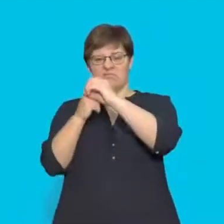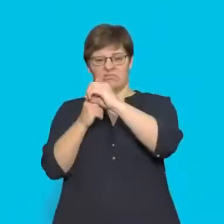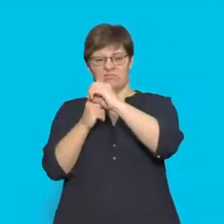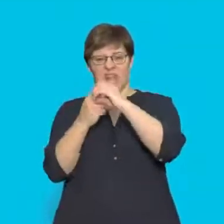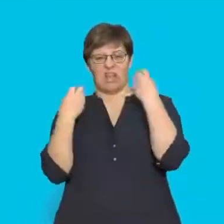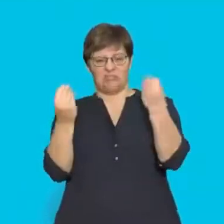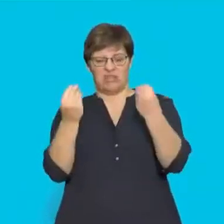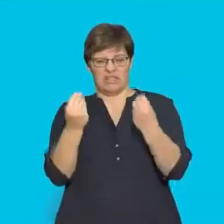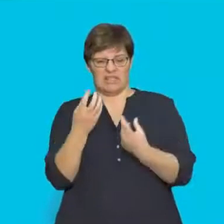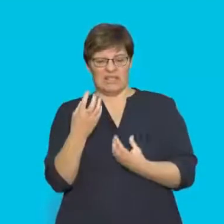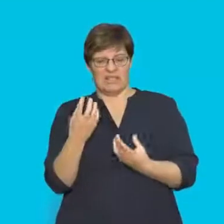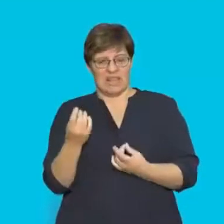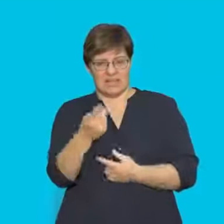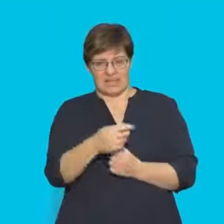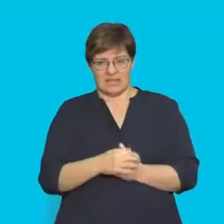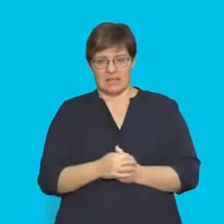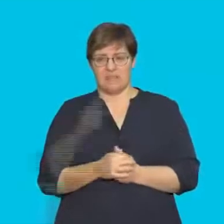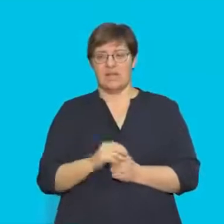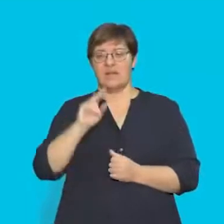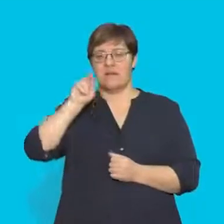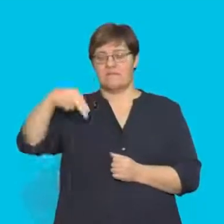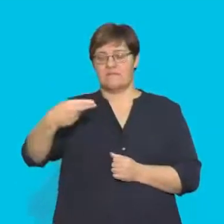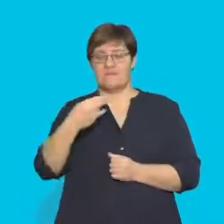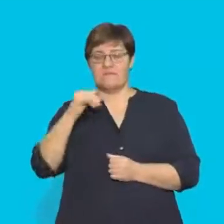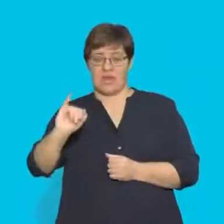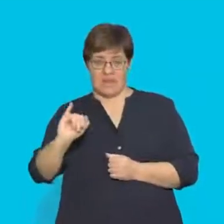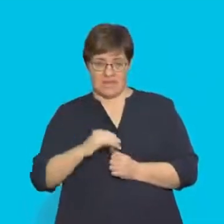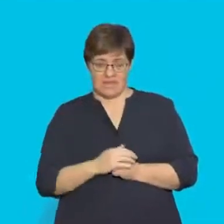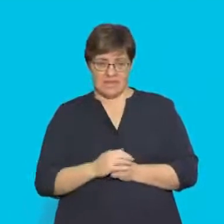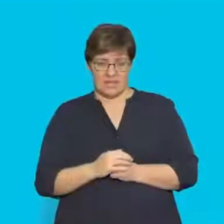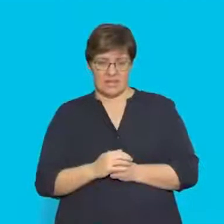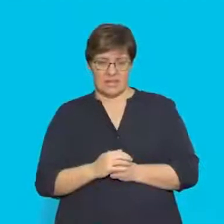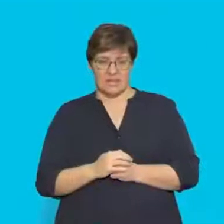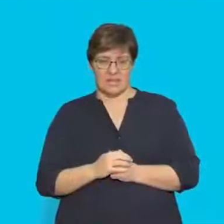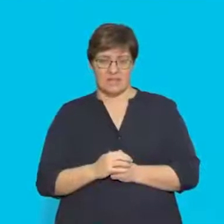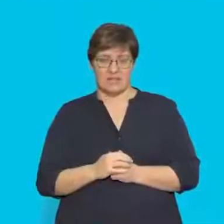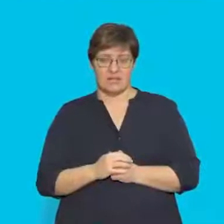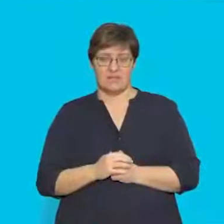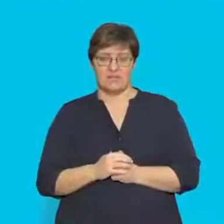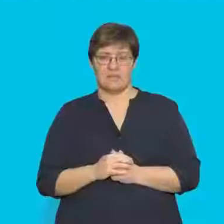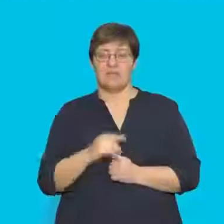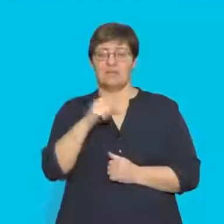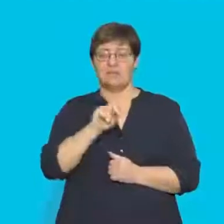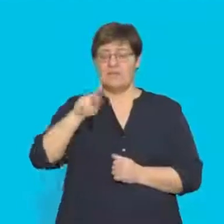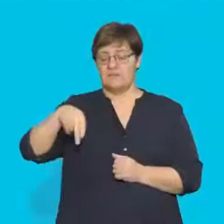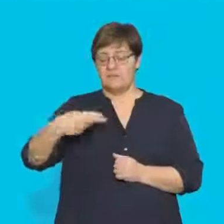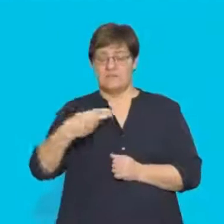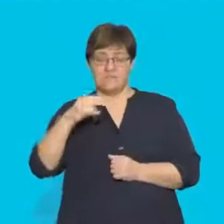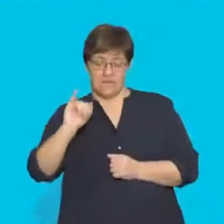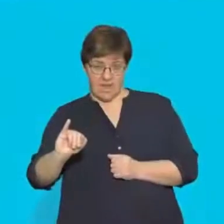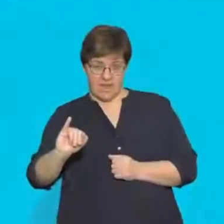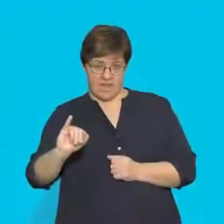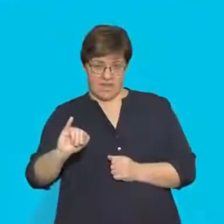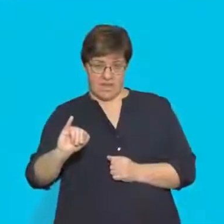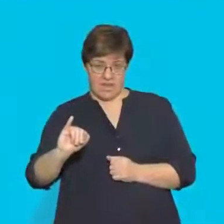looking Greek letter, which is called phi. You might have heard of pi. This is